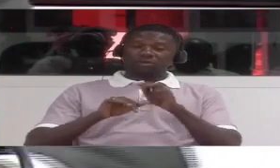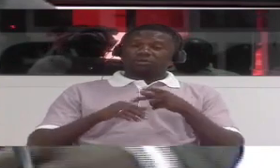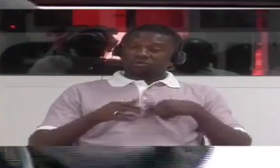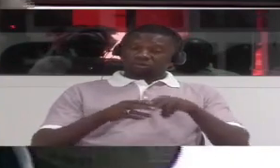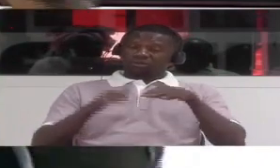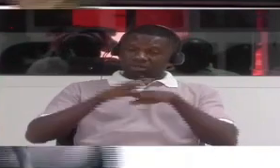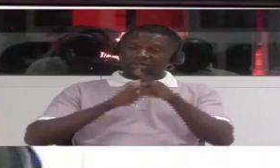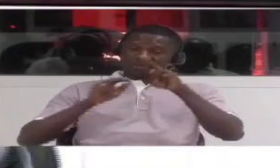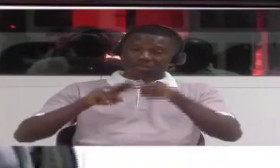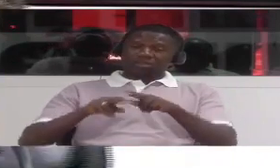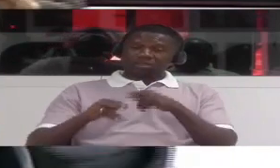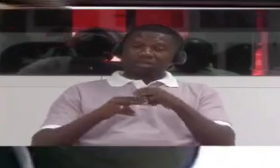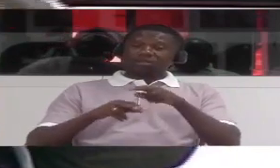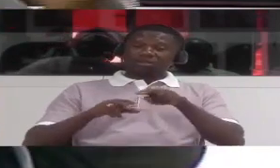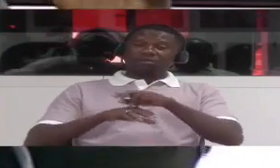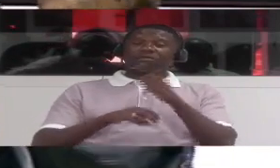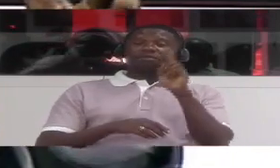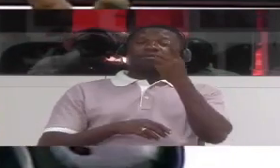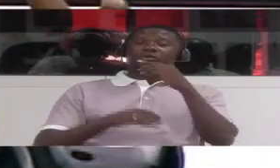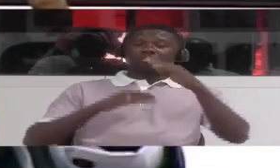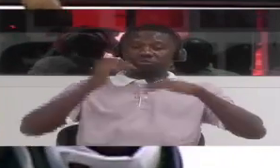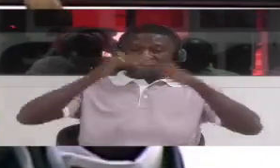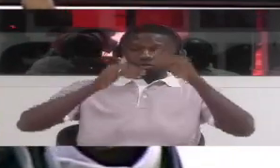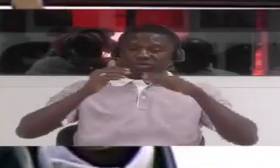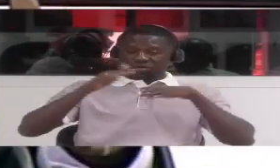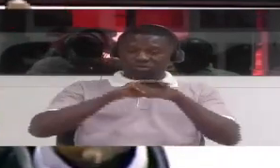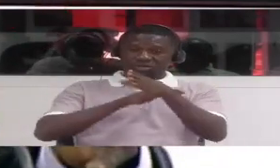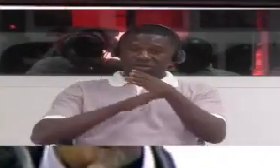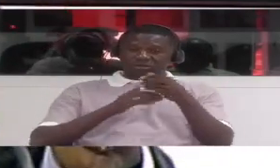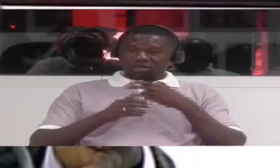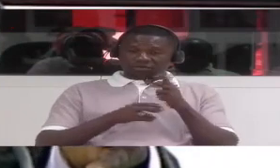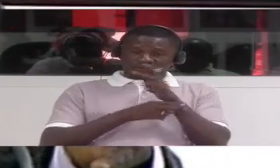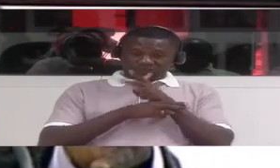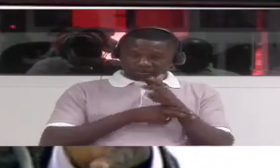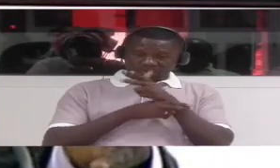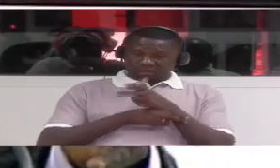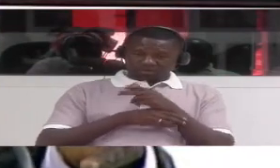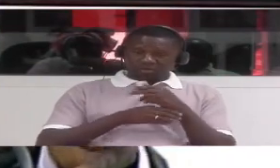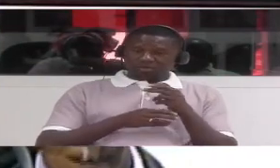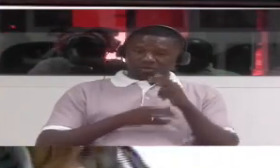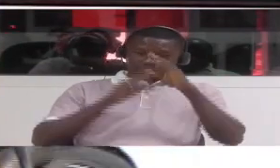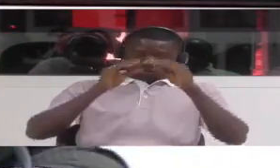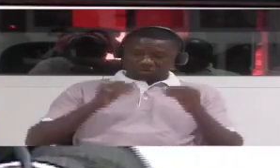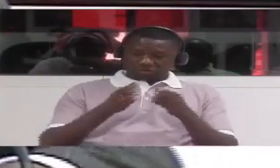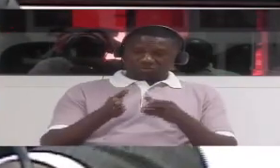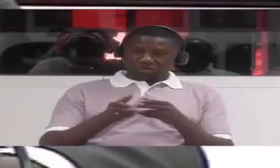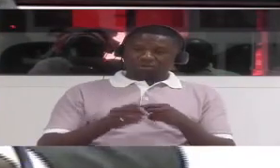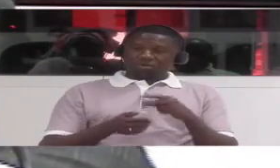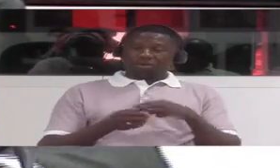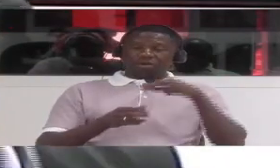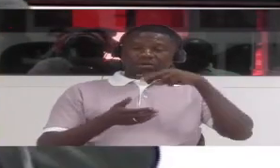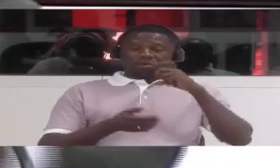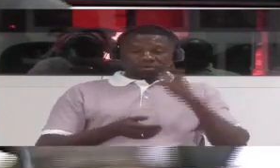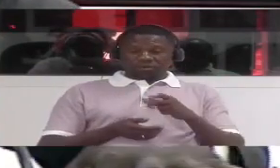That's the reception. That's when you come to the NIA. That's the first building you come across. And it also has a sentry post where somebody's always on the watch